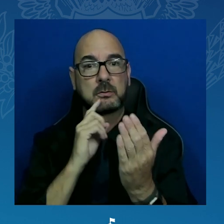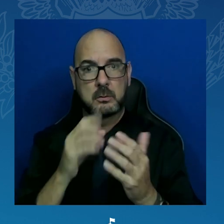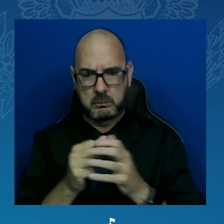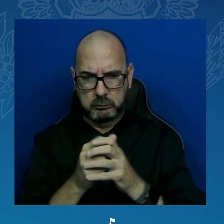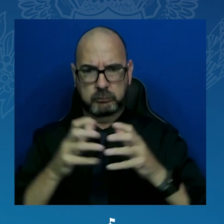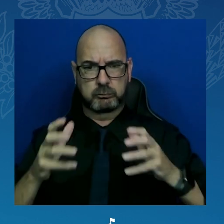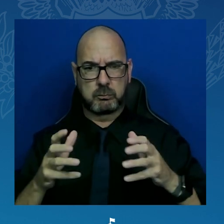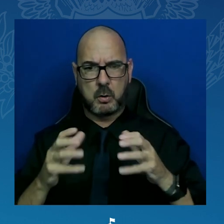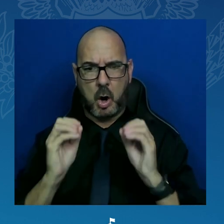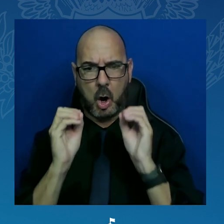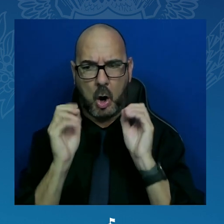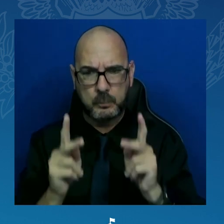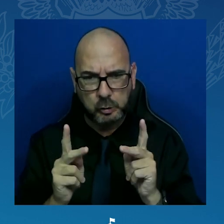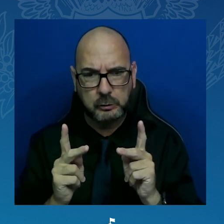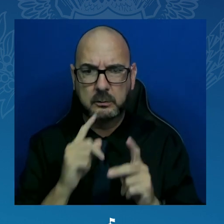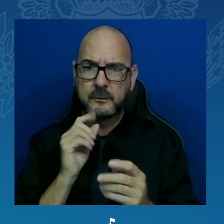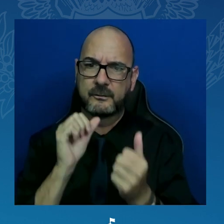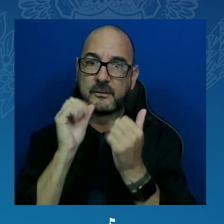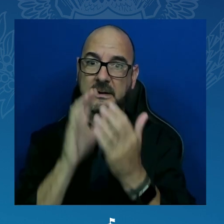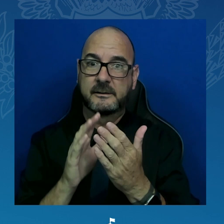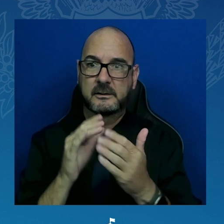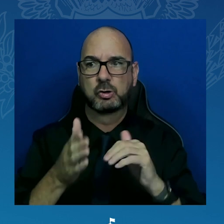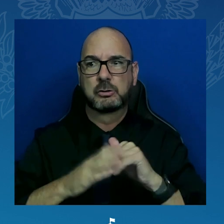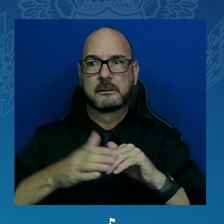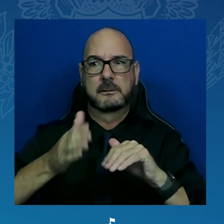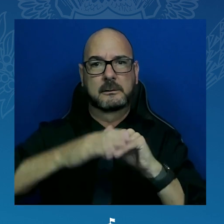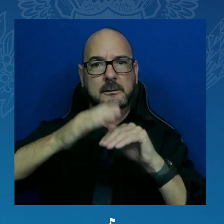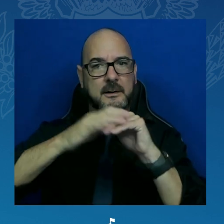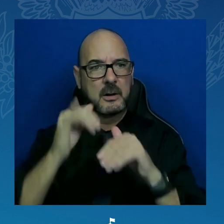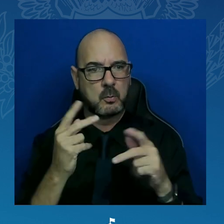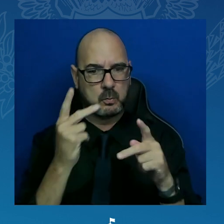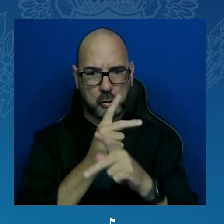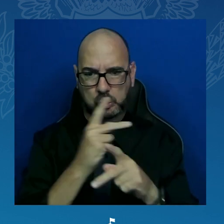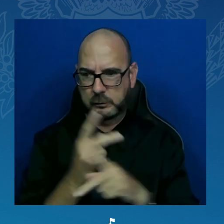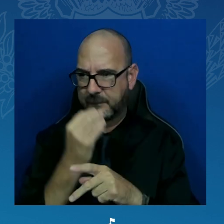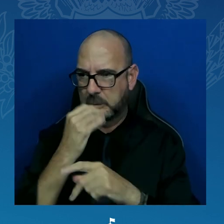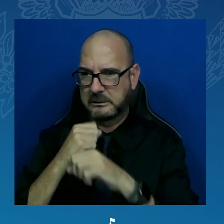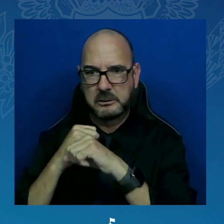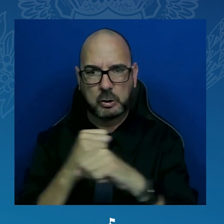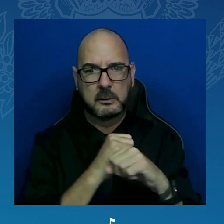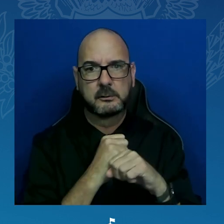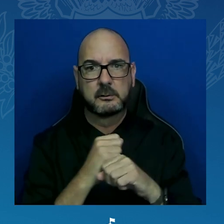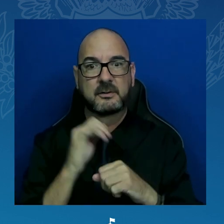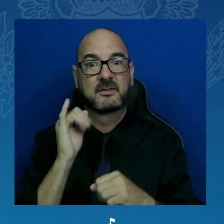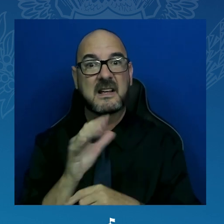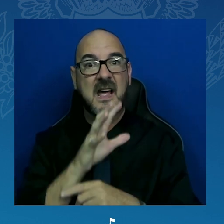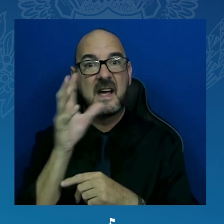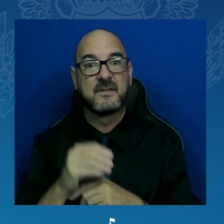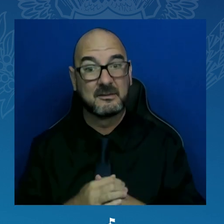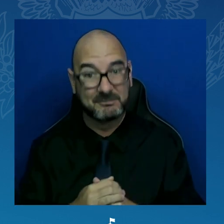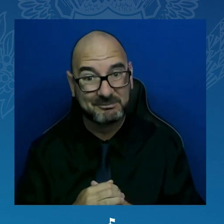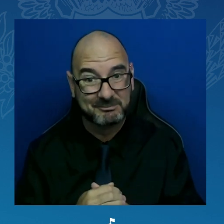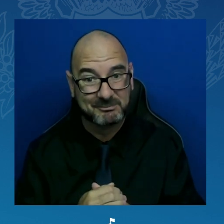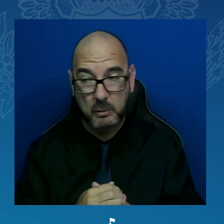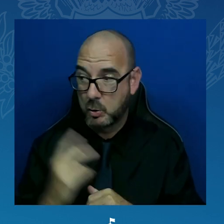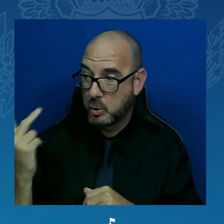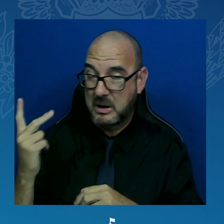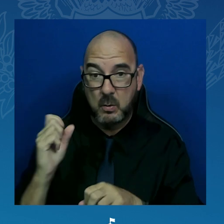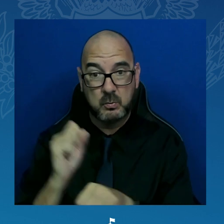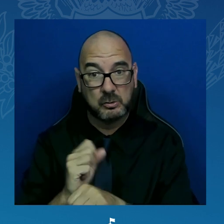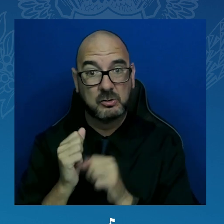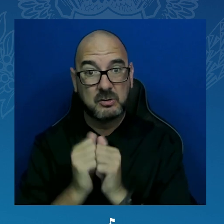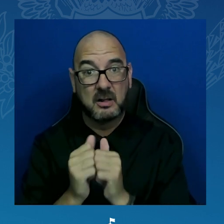to address the increasing food security issue that is on that continent. And the work that we are doing together, of course, will